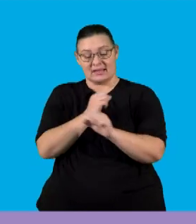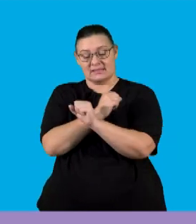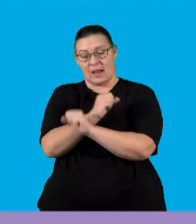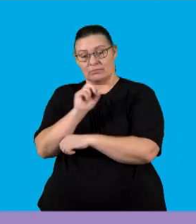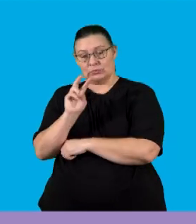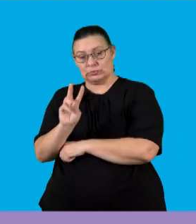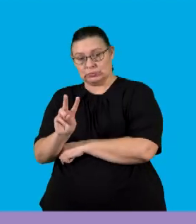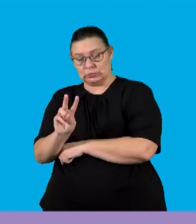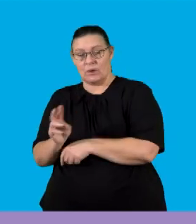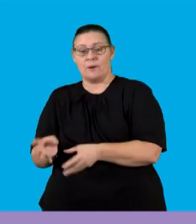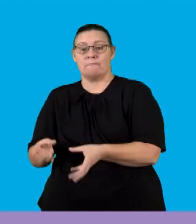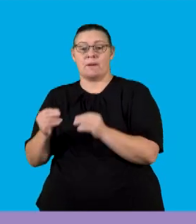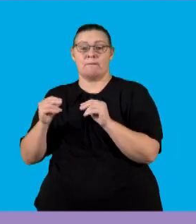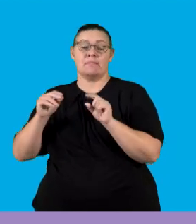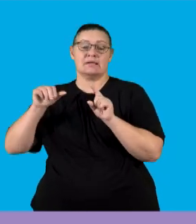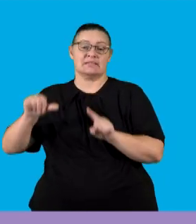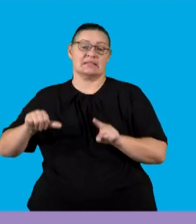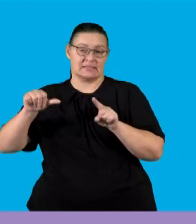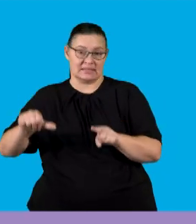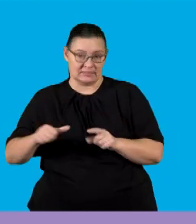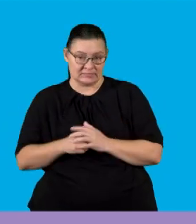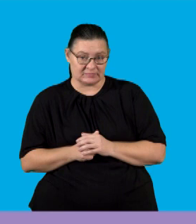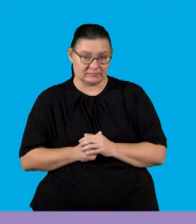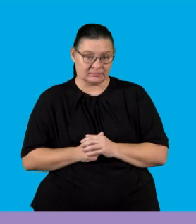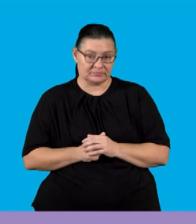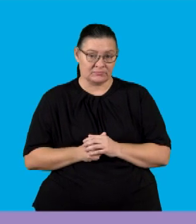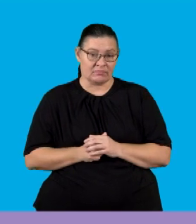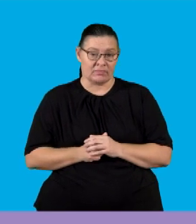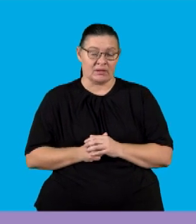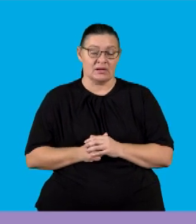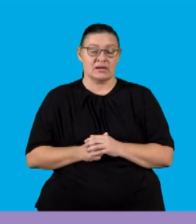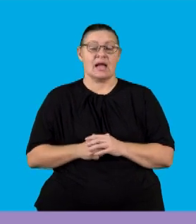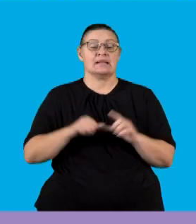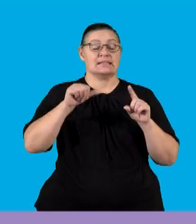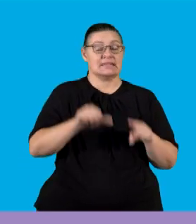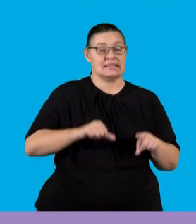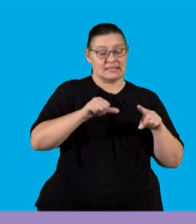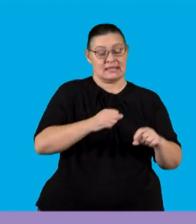multiply by 2, we get an answer of 32.